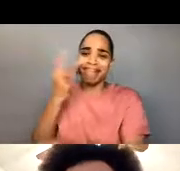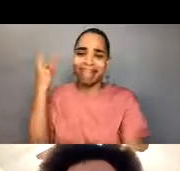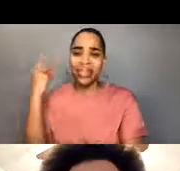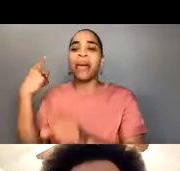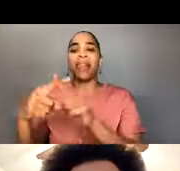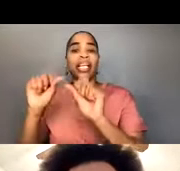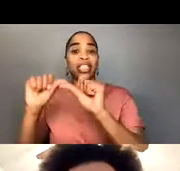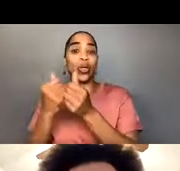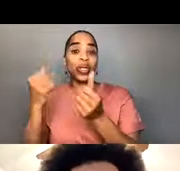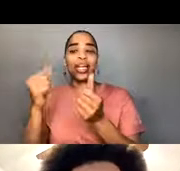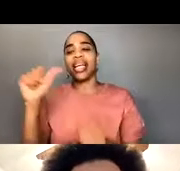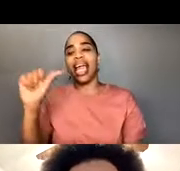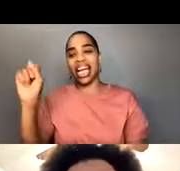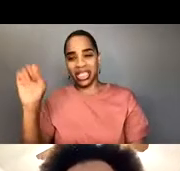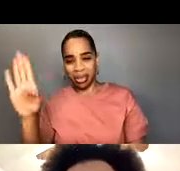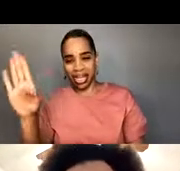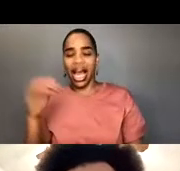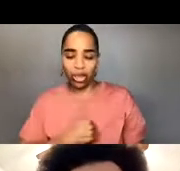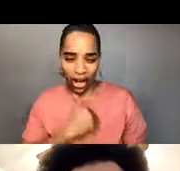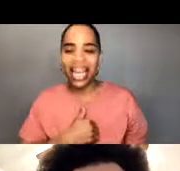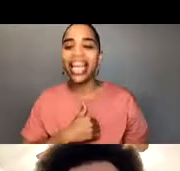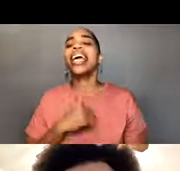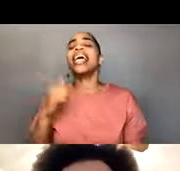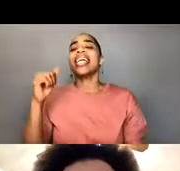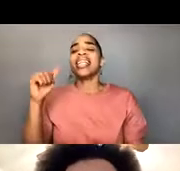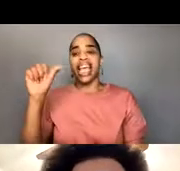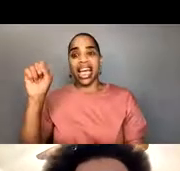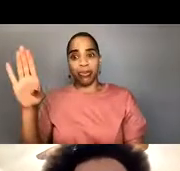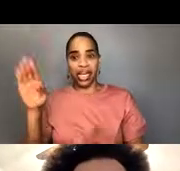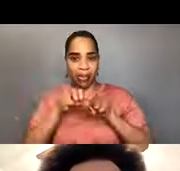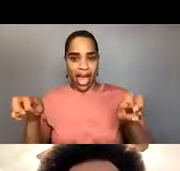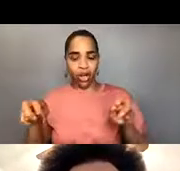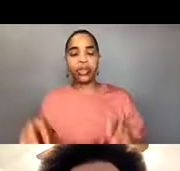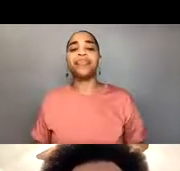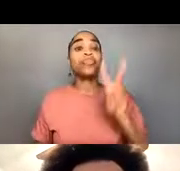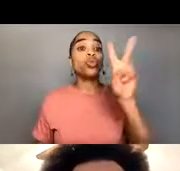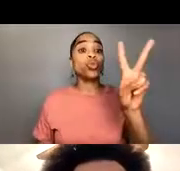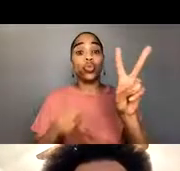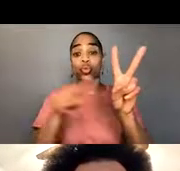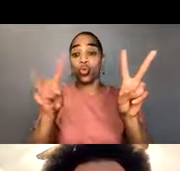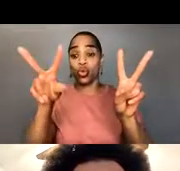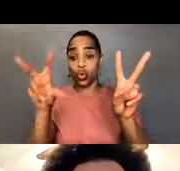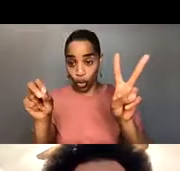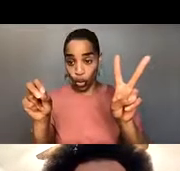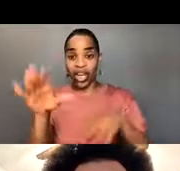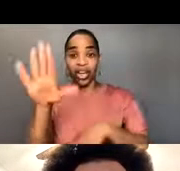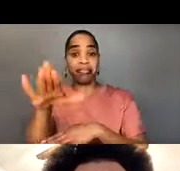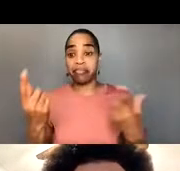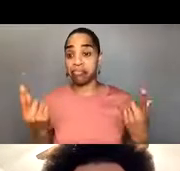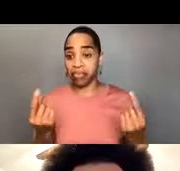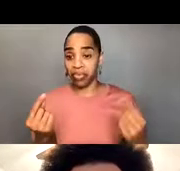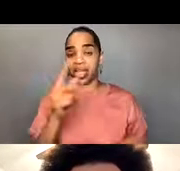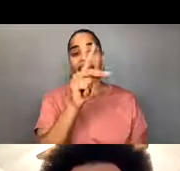Associated Students, Black Students, President's Panel. And then from 2 to 2:30 p.m. sessions are